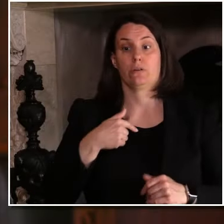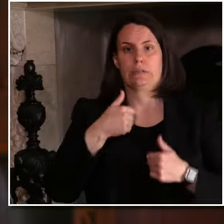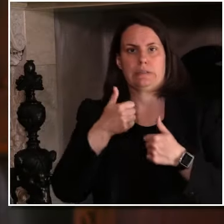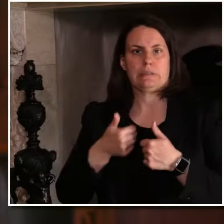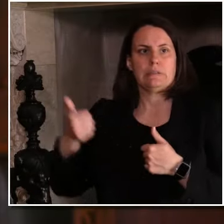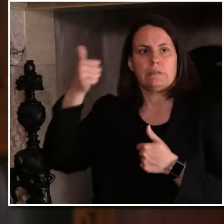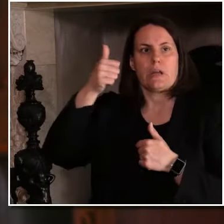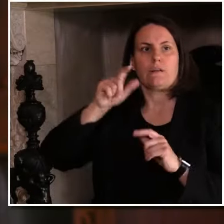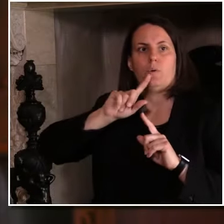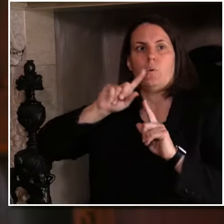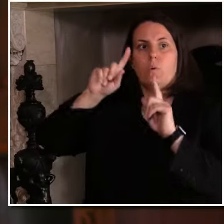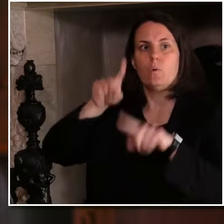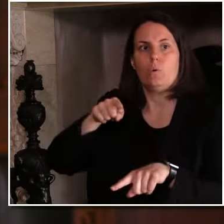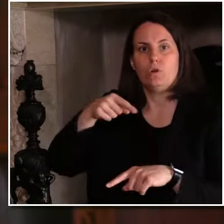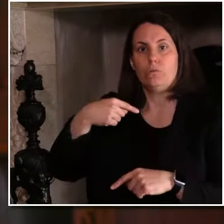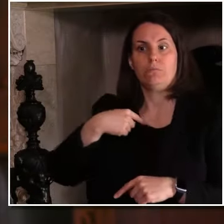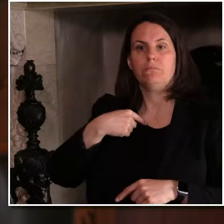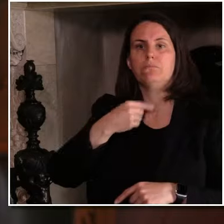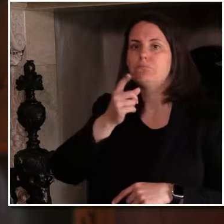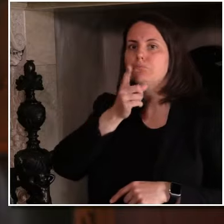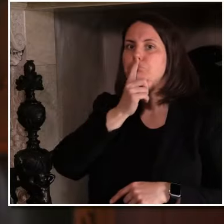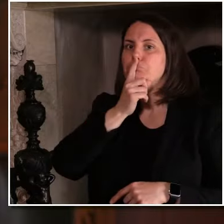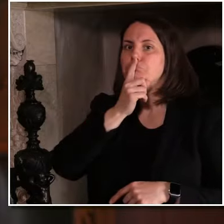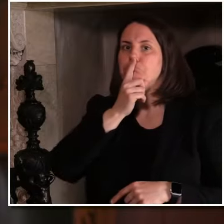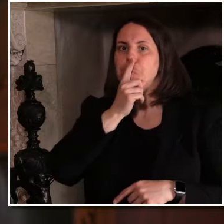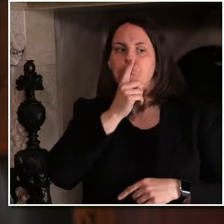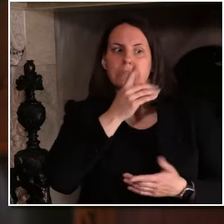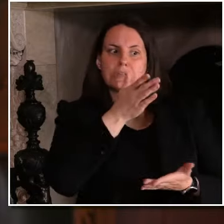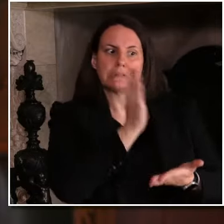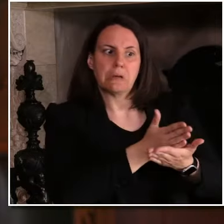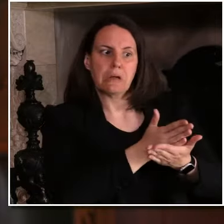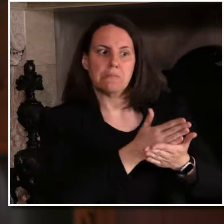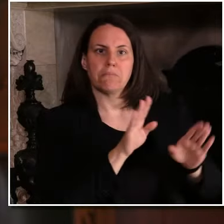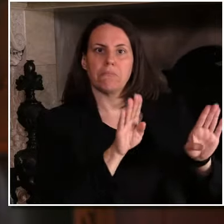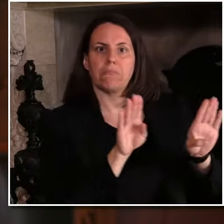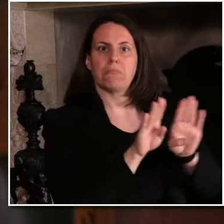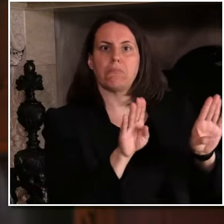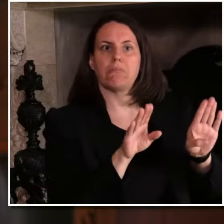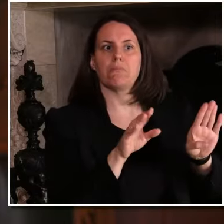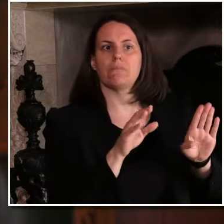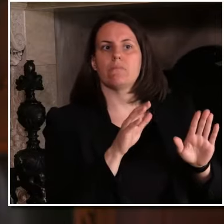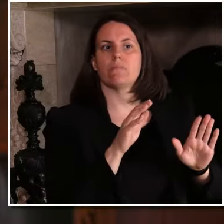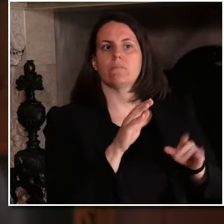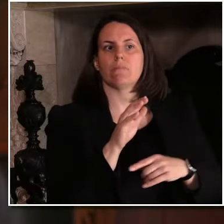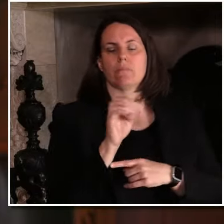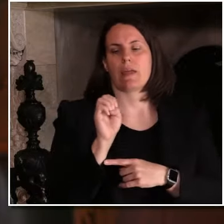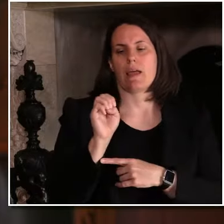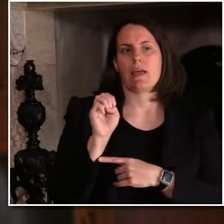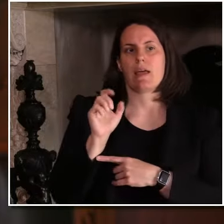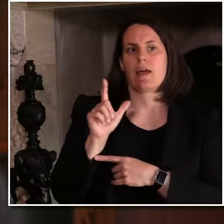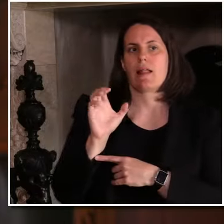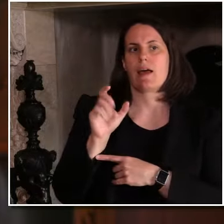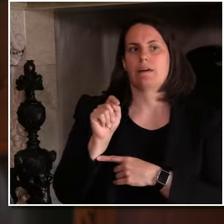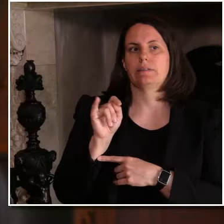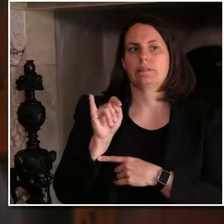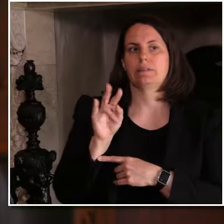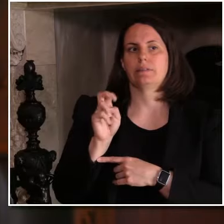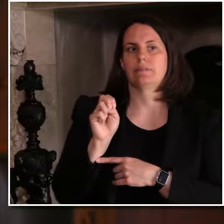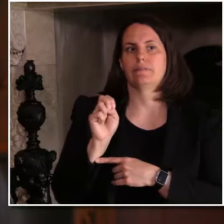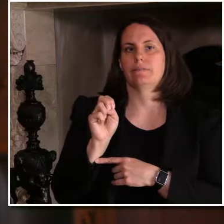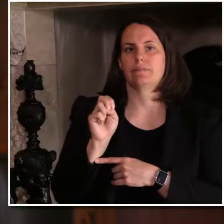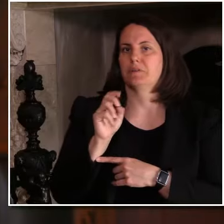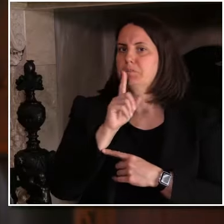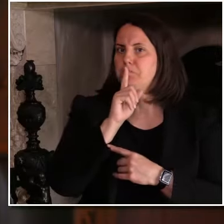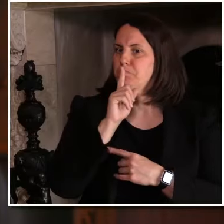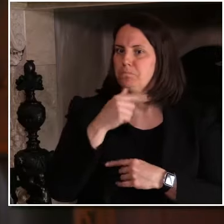stop elective procedures, or and so they all assessed where they were.